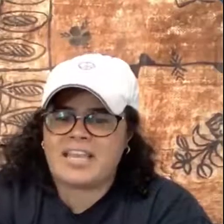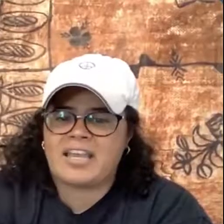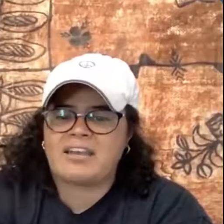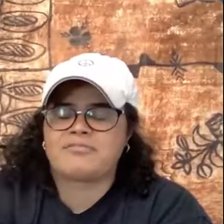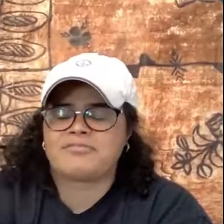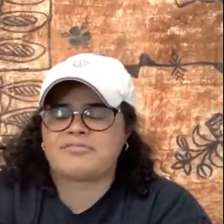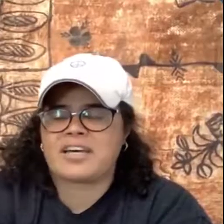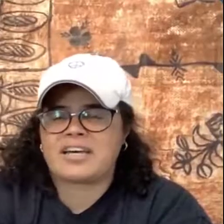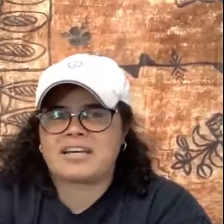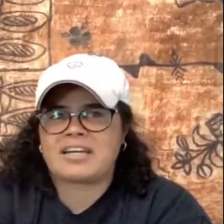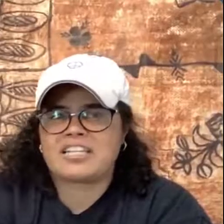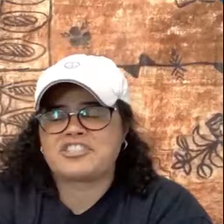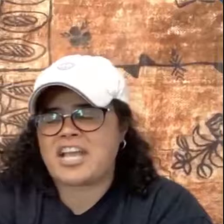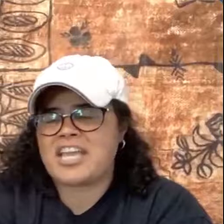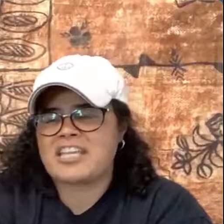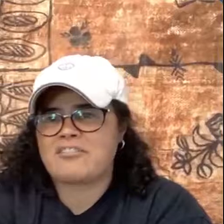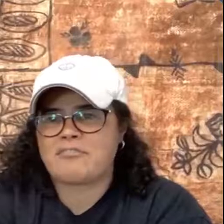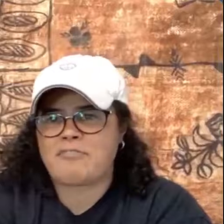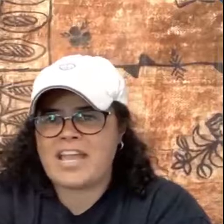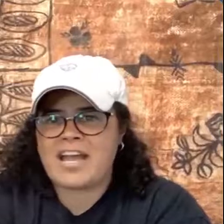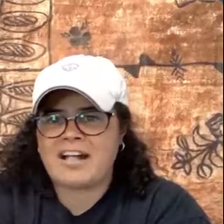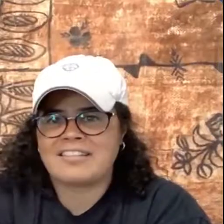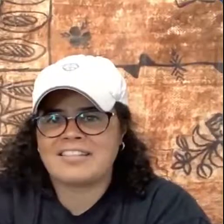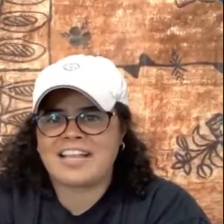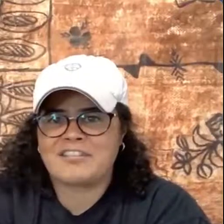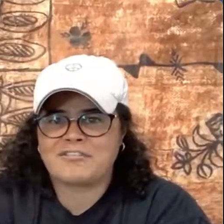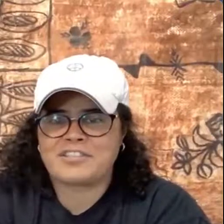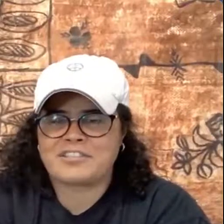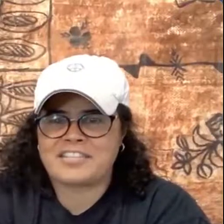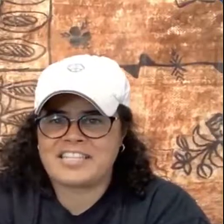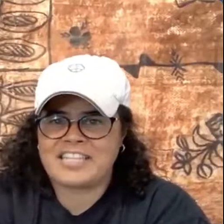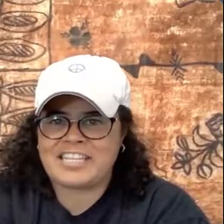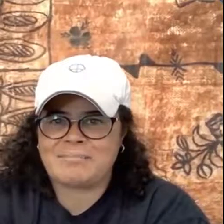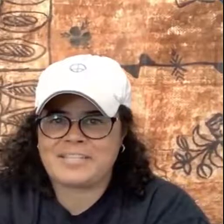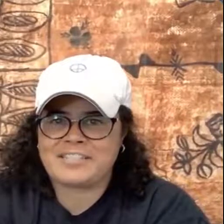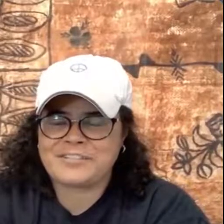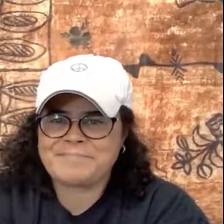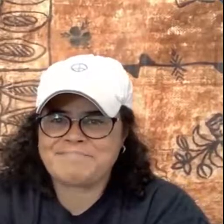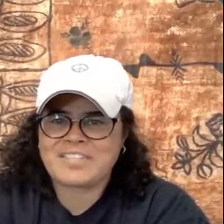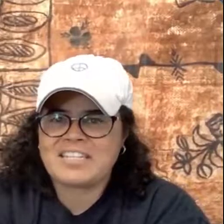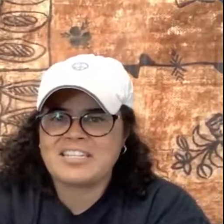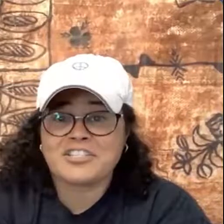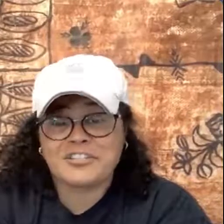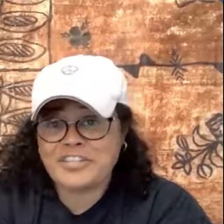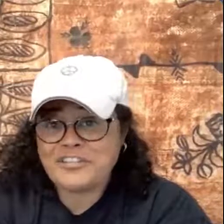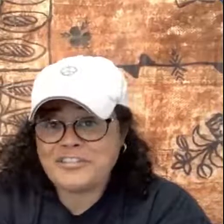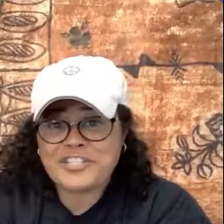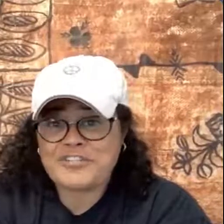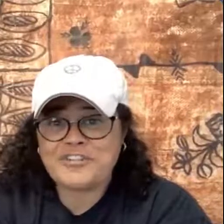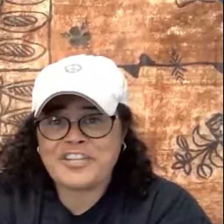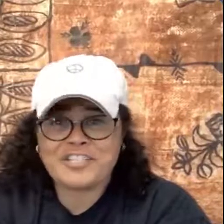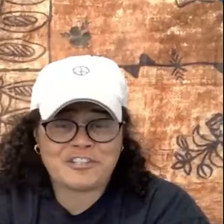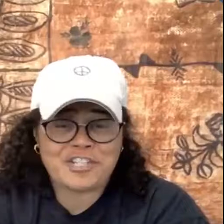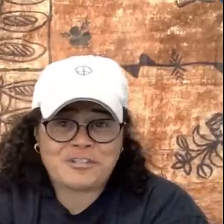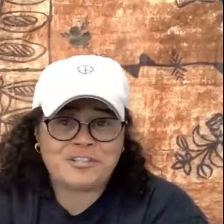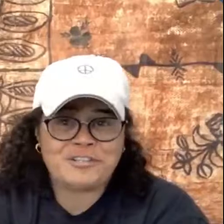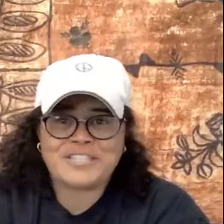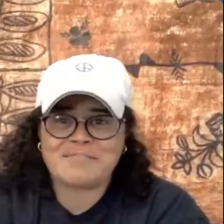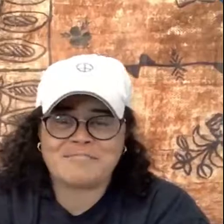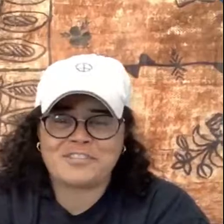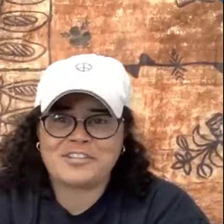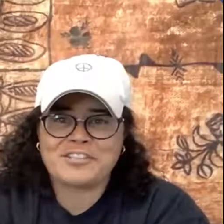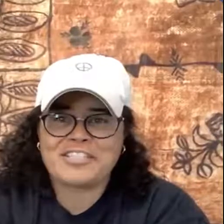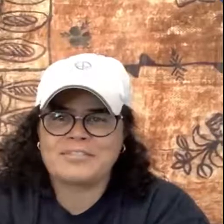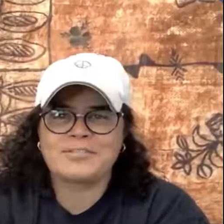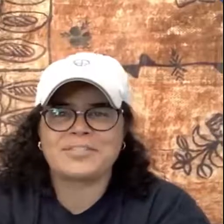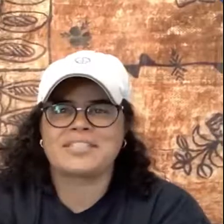We have Jade Rael and also Sydney Pinto. So you're going to enjoy Joshua, who is